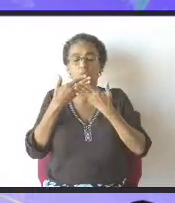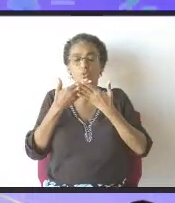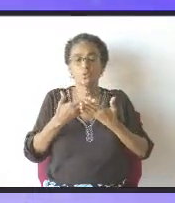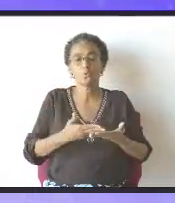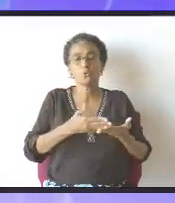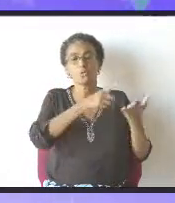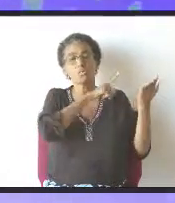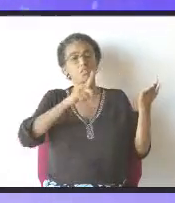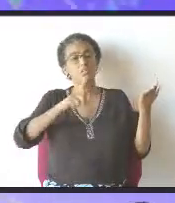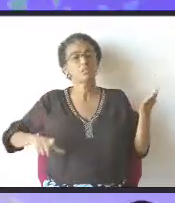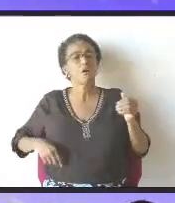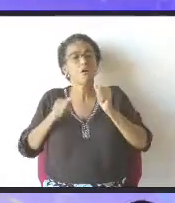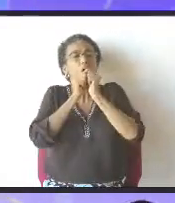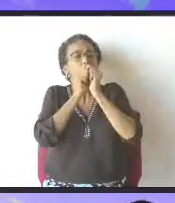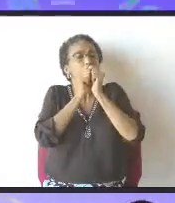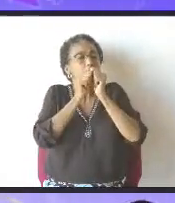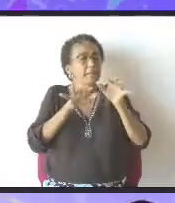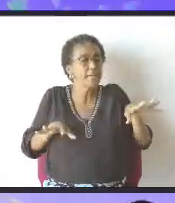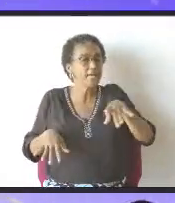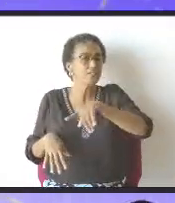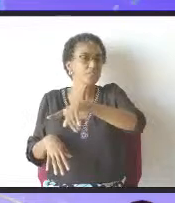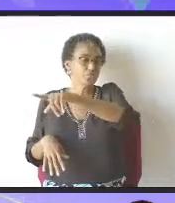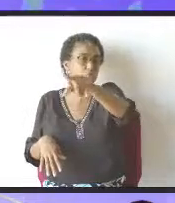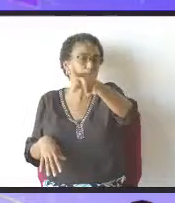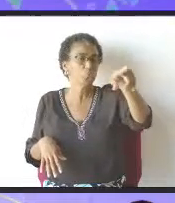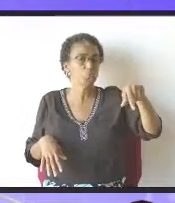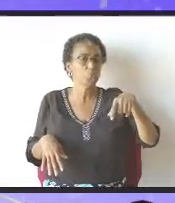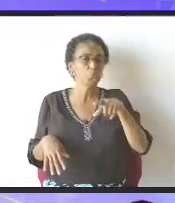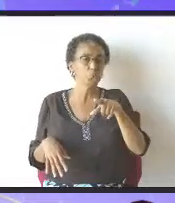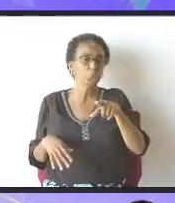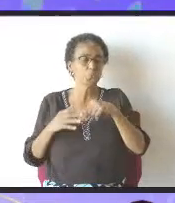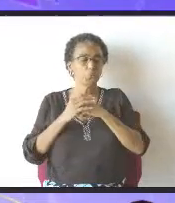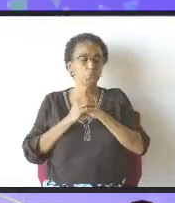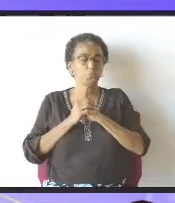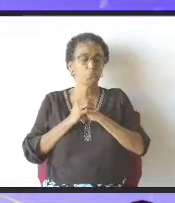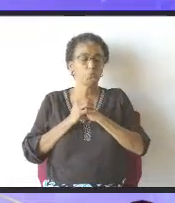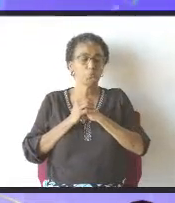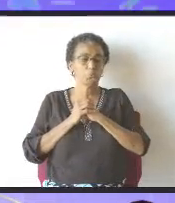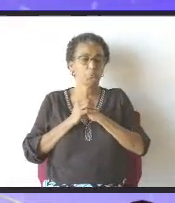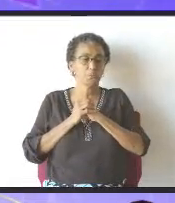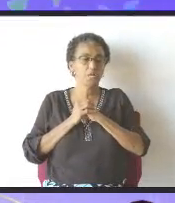the good Lord bless you.